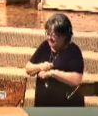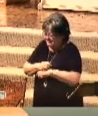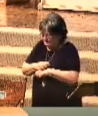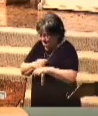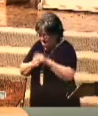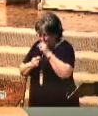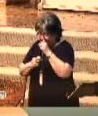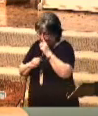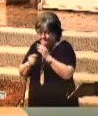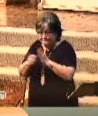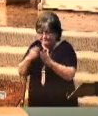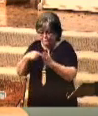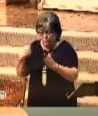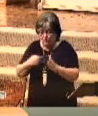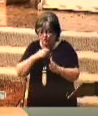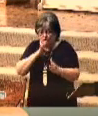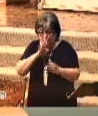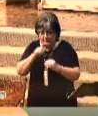Sometimes when we're talking about